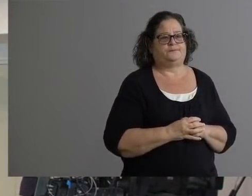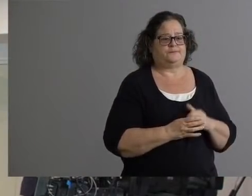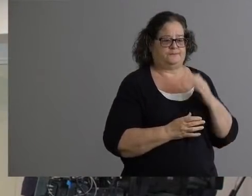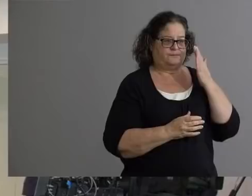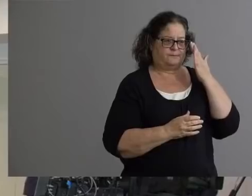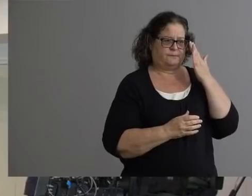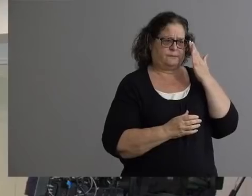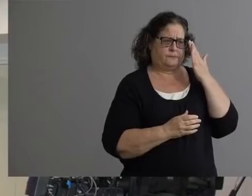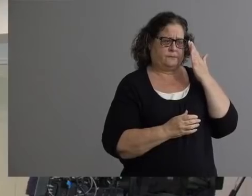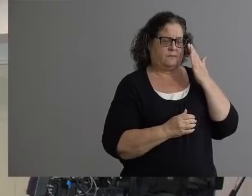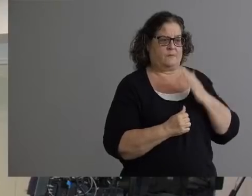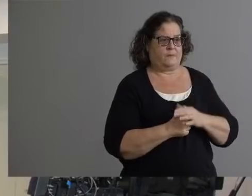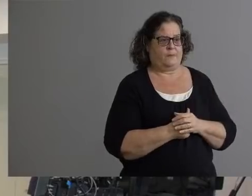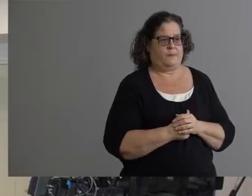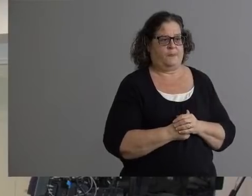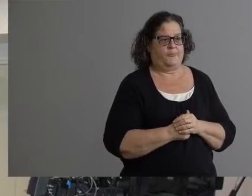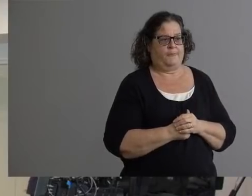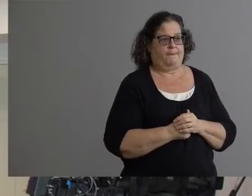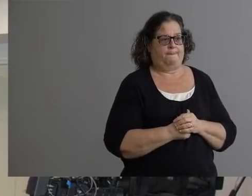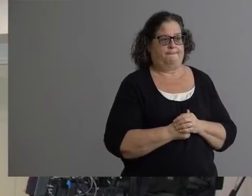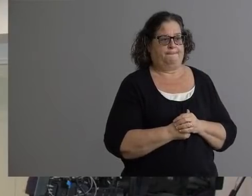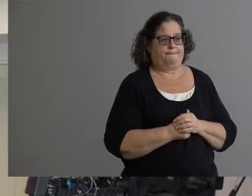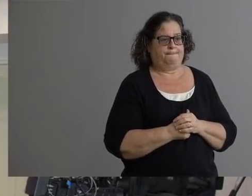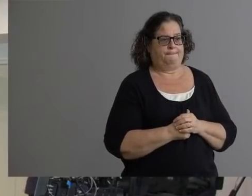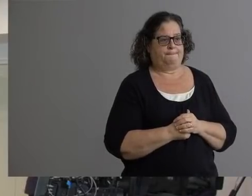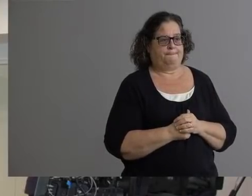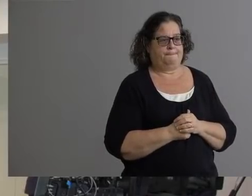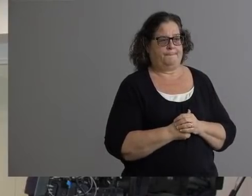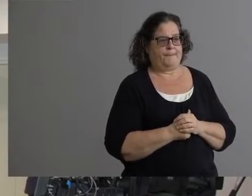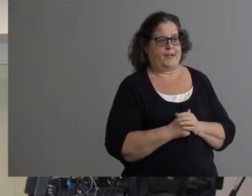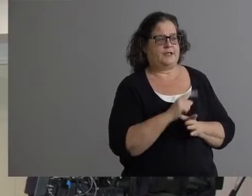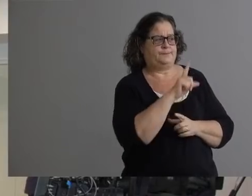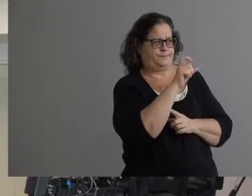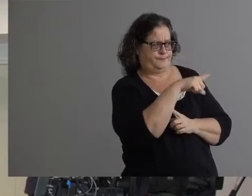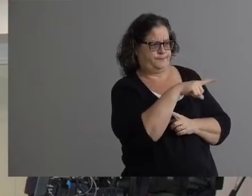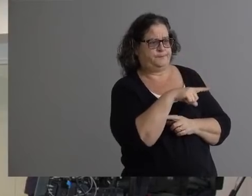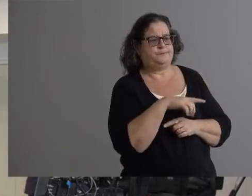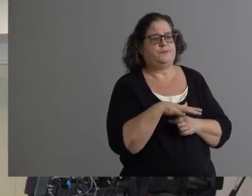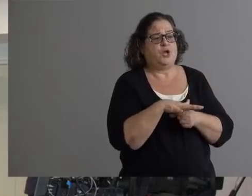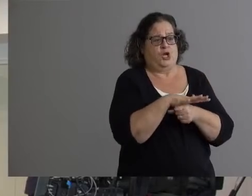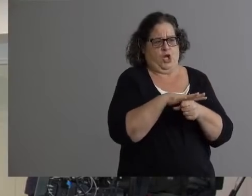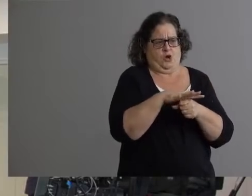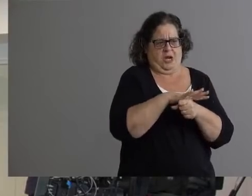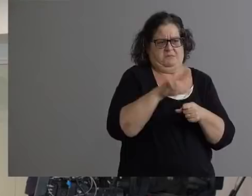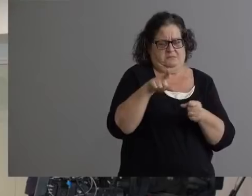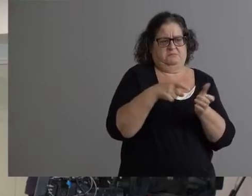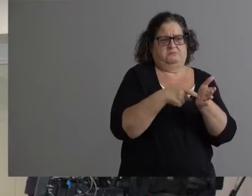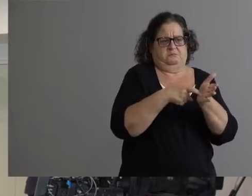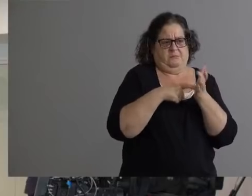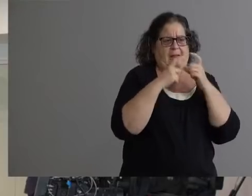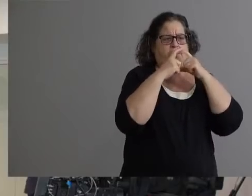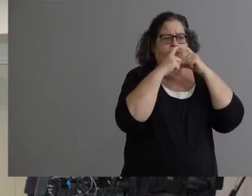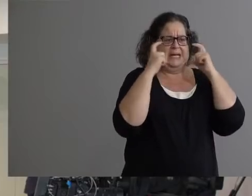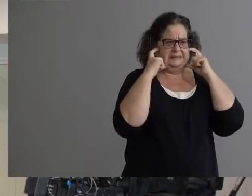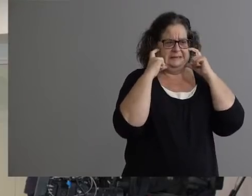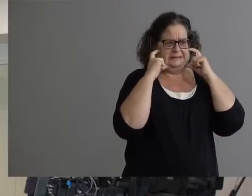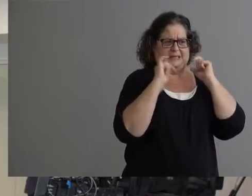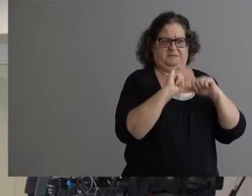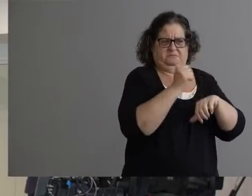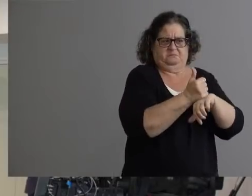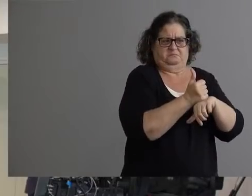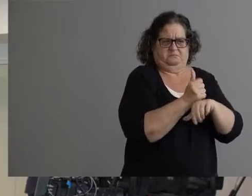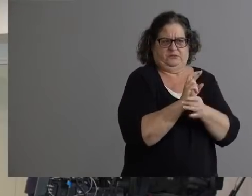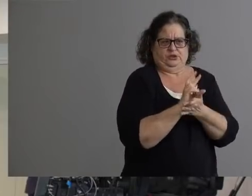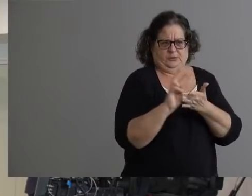Obviously, we had the local mask ordinances going into effect a few weeks ago, but those don't cover the entire state. We've seen events such as like this past weekend, the